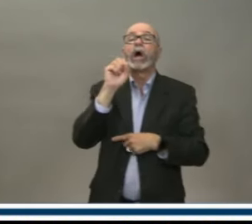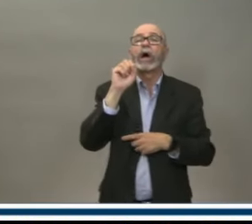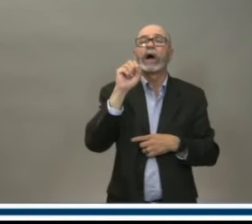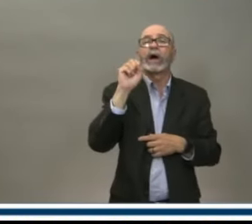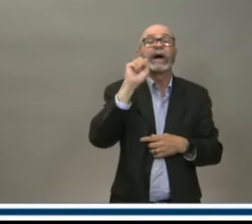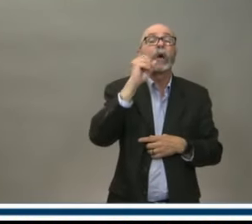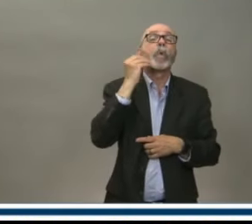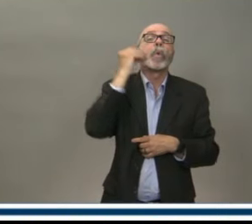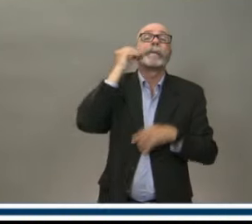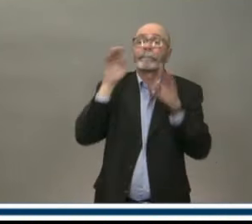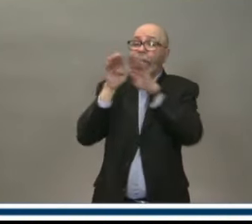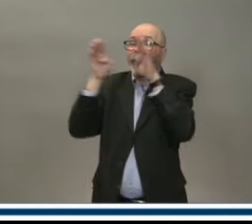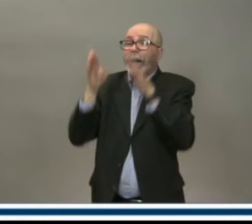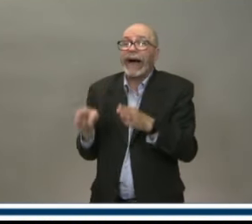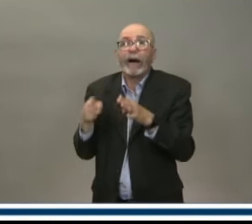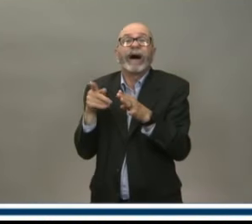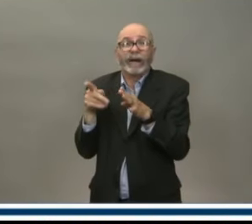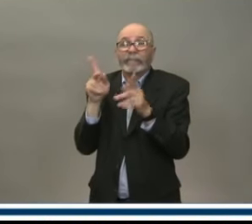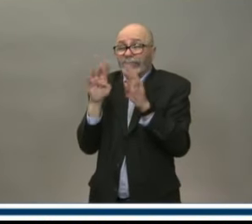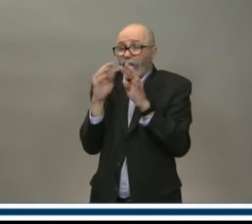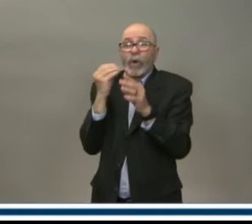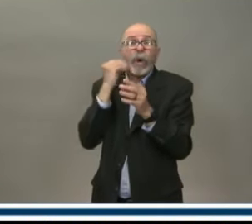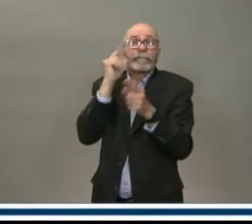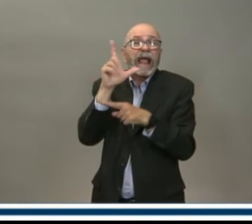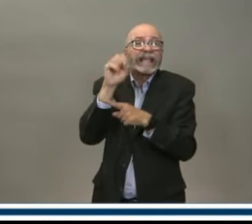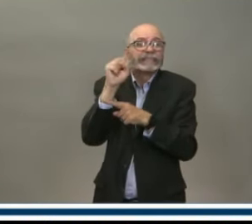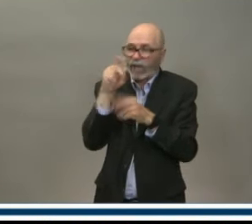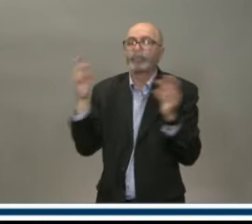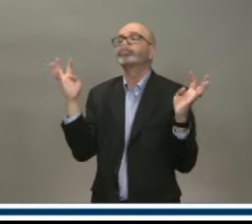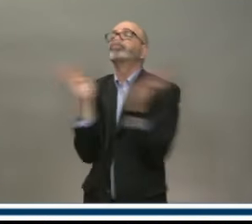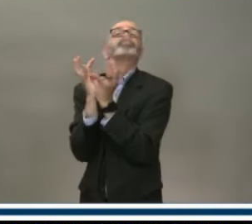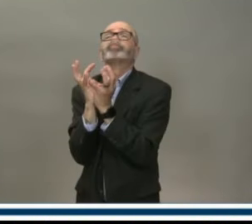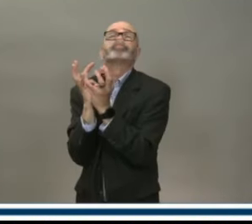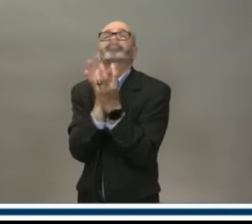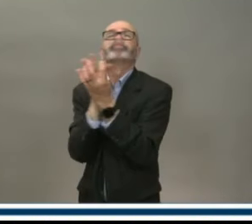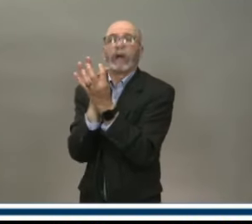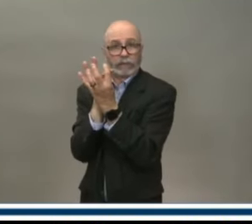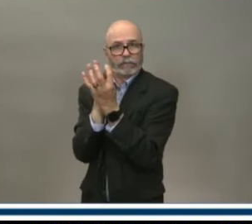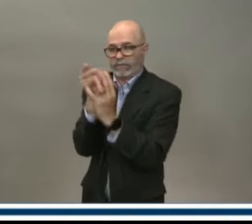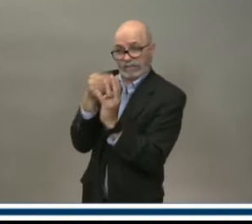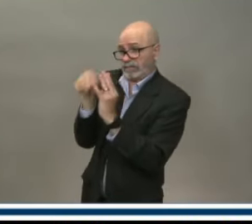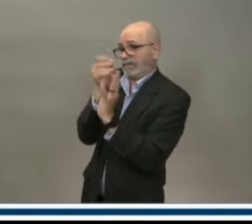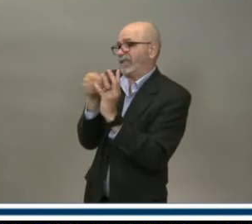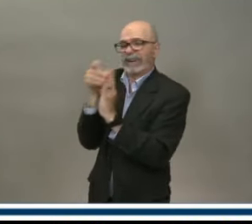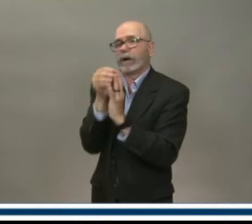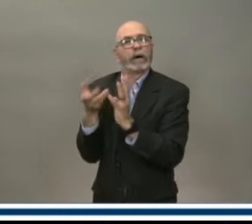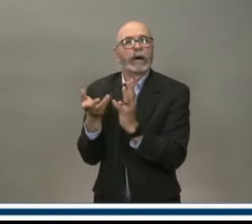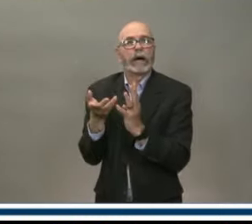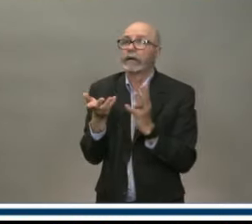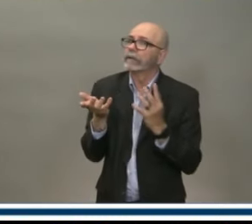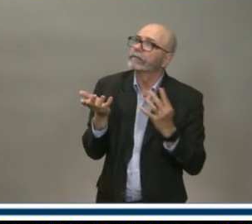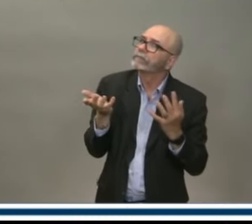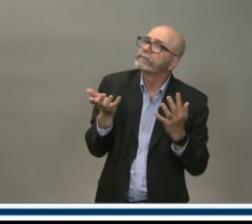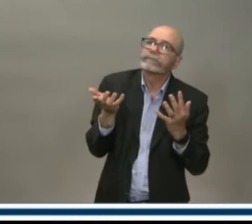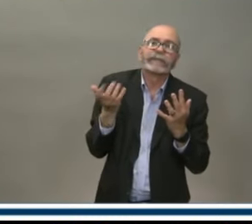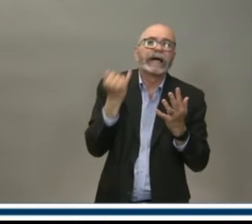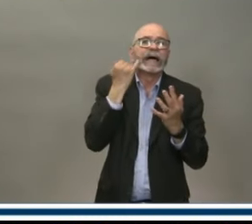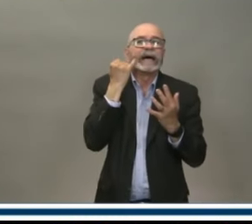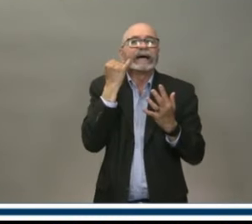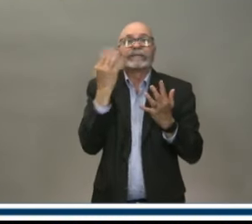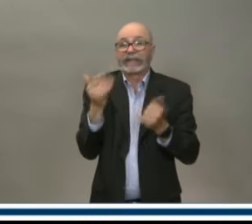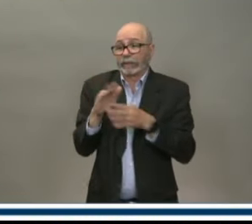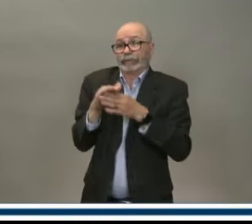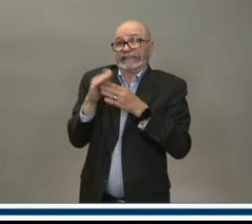point is that even if we are slightly past the peak, and it'll take a bit of time to be really more definitive on